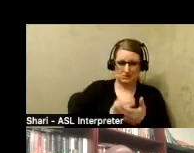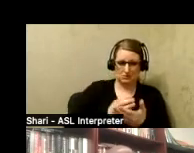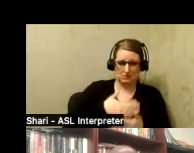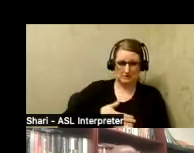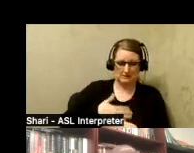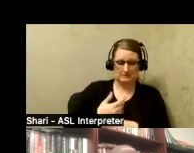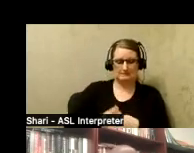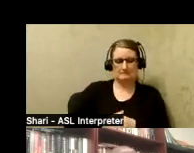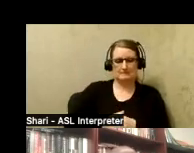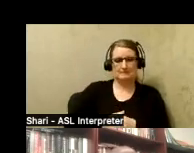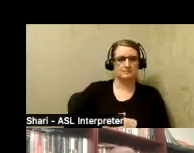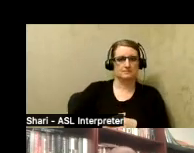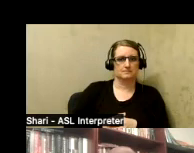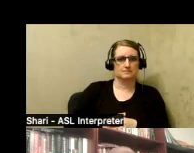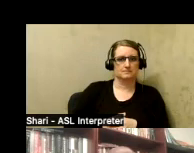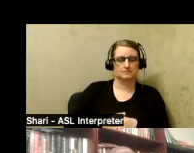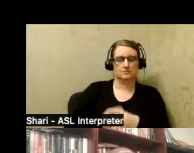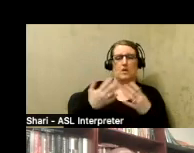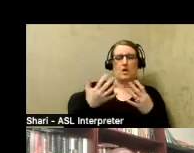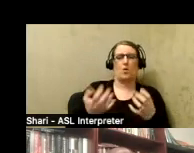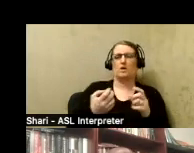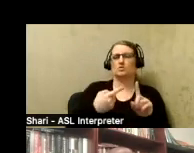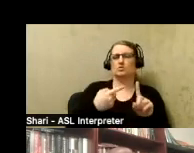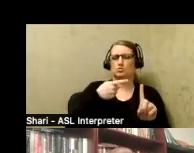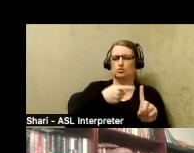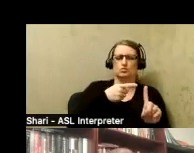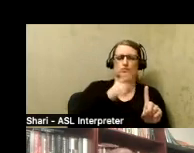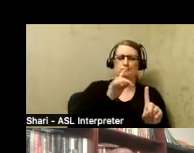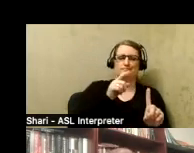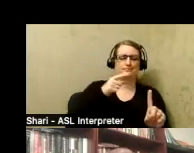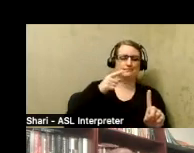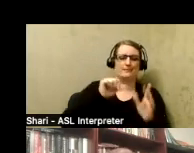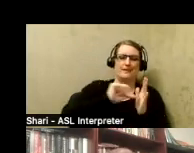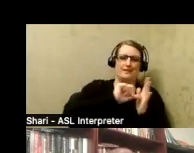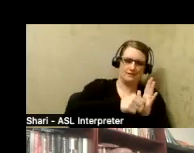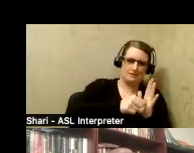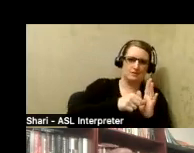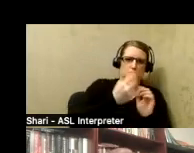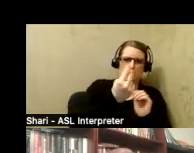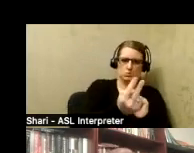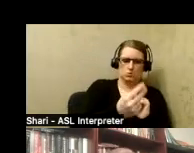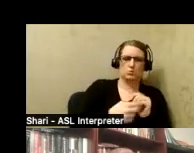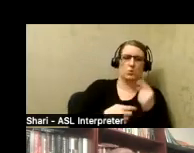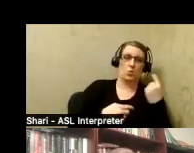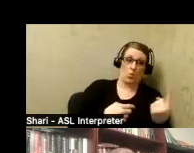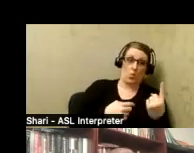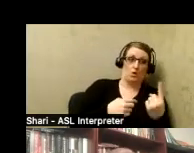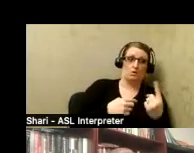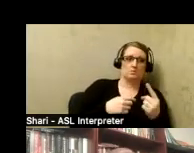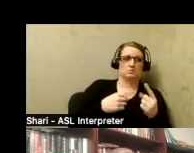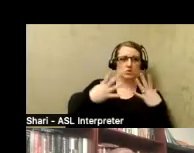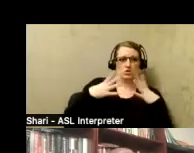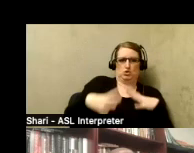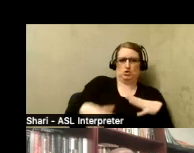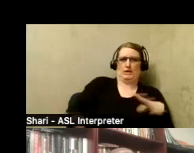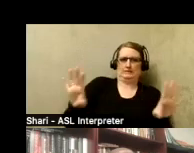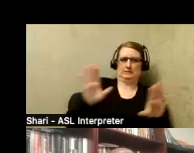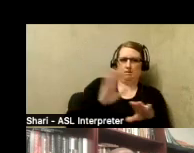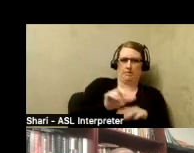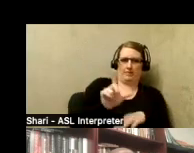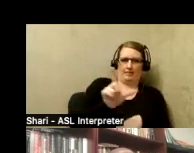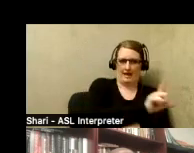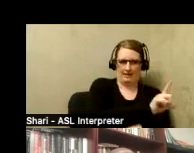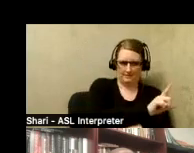slide also, that would be great. I just want to highlight quickly two works here. One is this horse dress on the